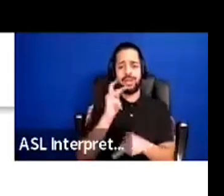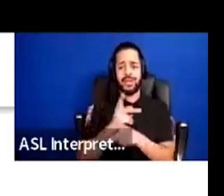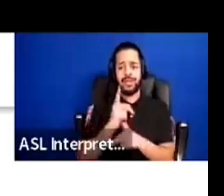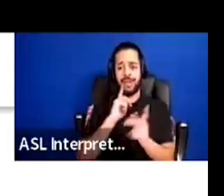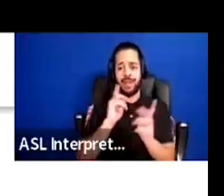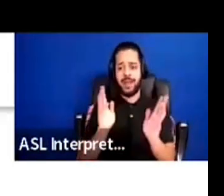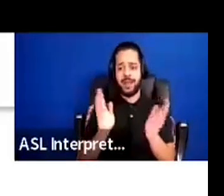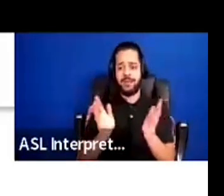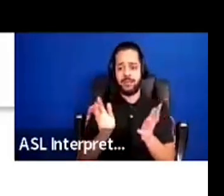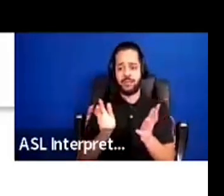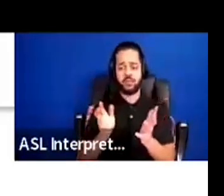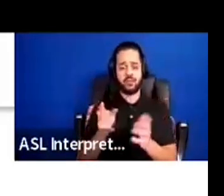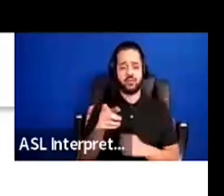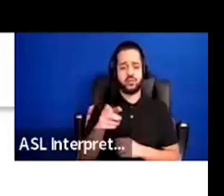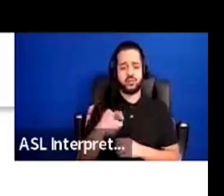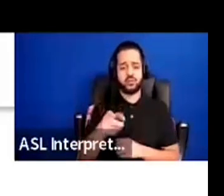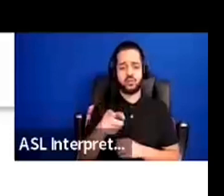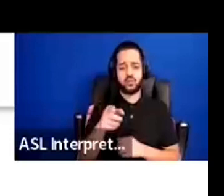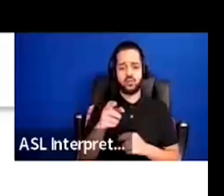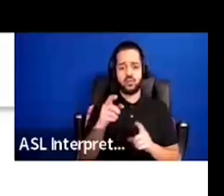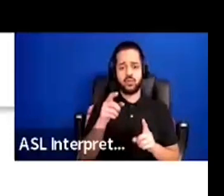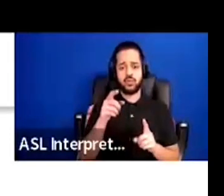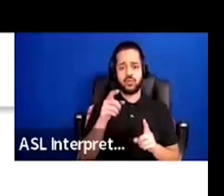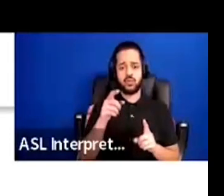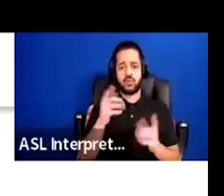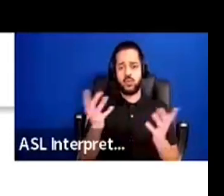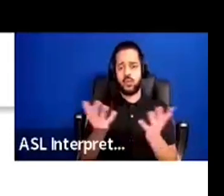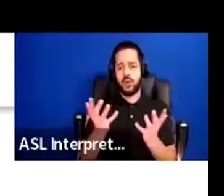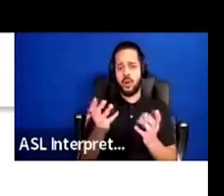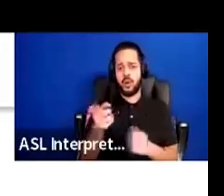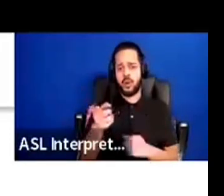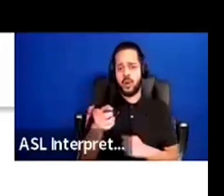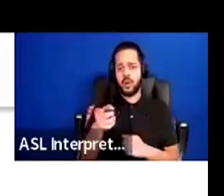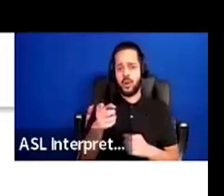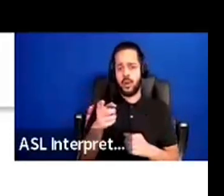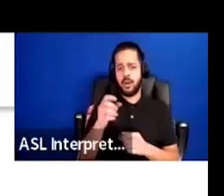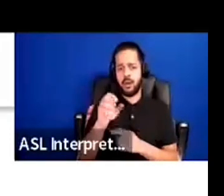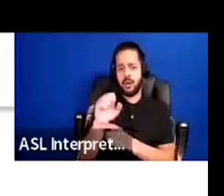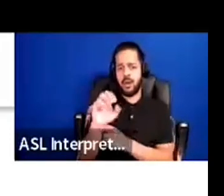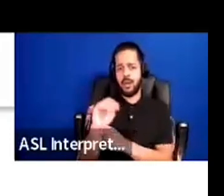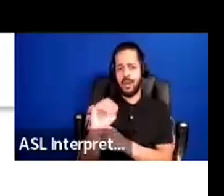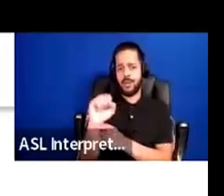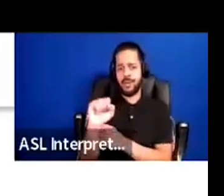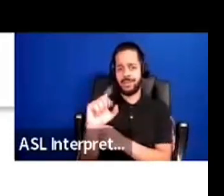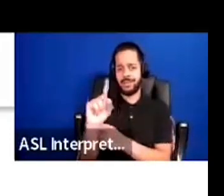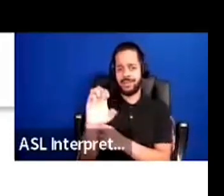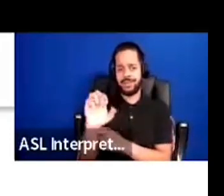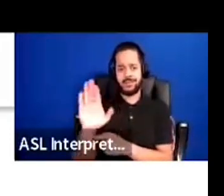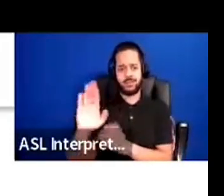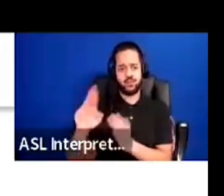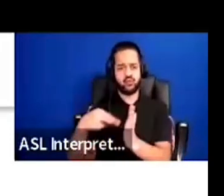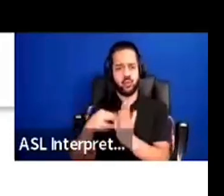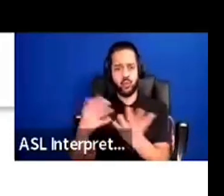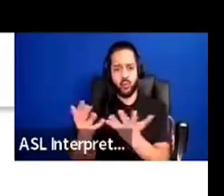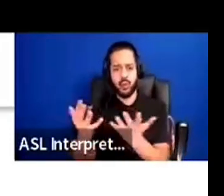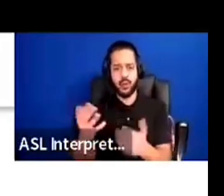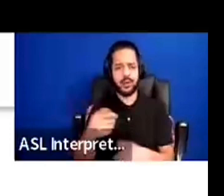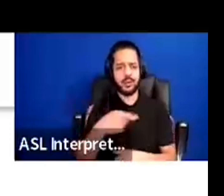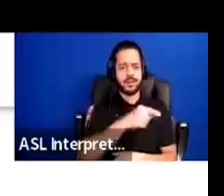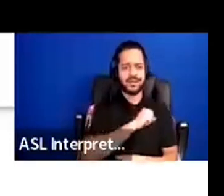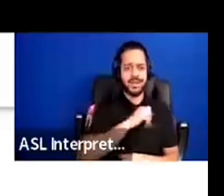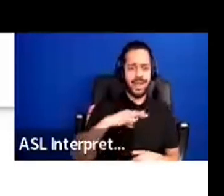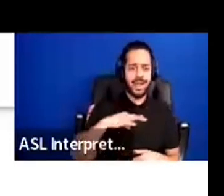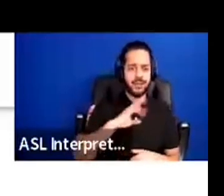focusing on what can MSDE do, what can school districts do, what can higher ed do, what can folks do to make